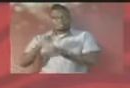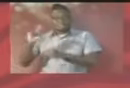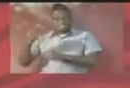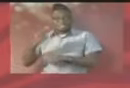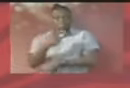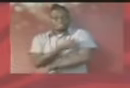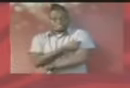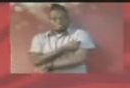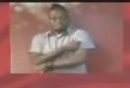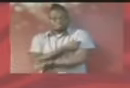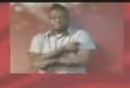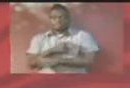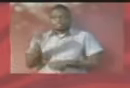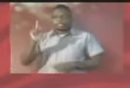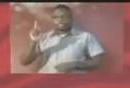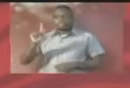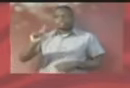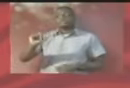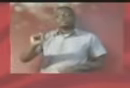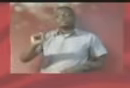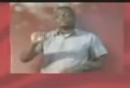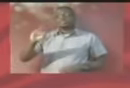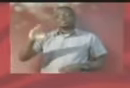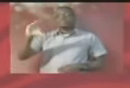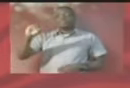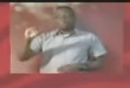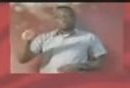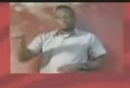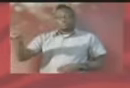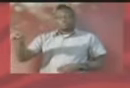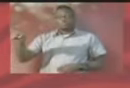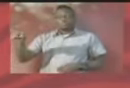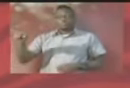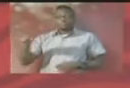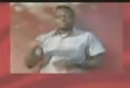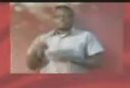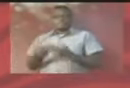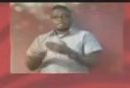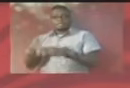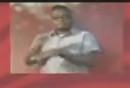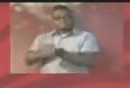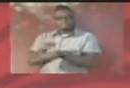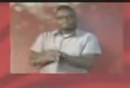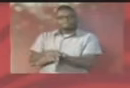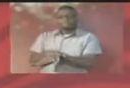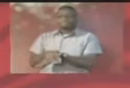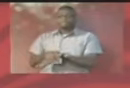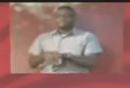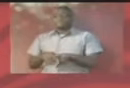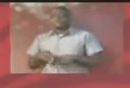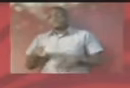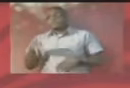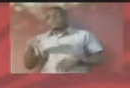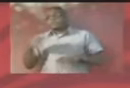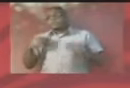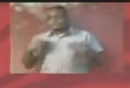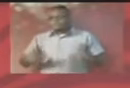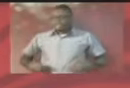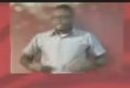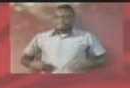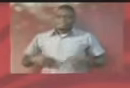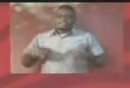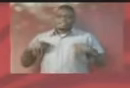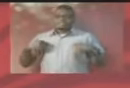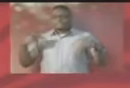the Toko vaccine site. The first night following vaccination, I experienced mild body pains, fever and